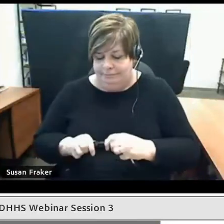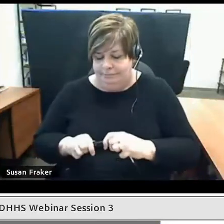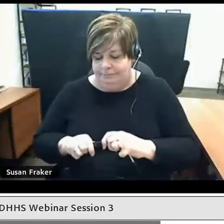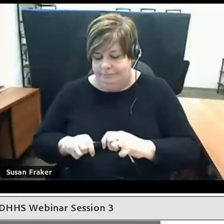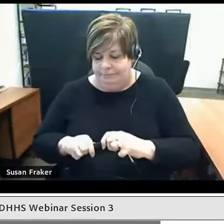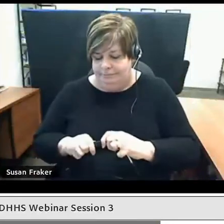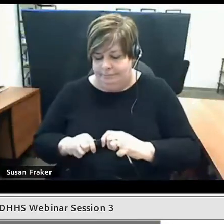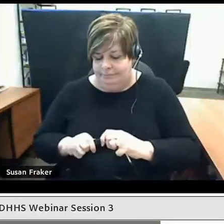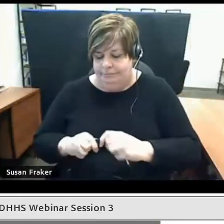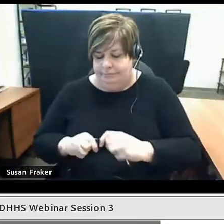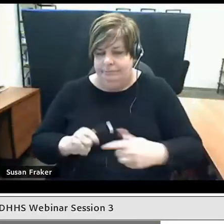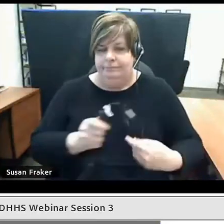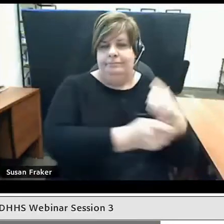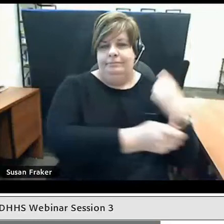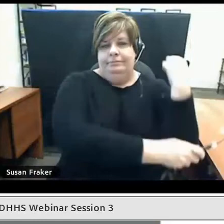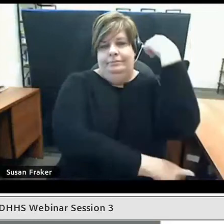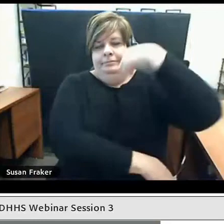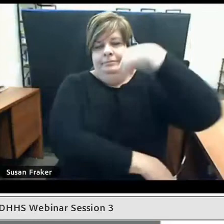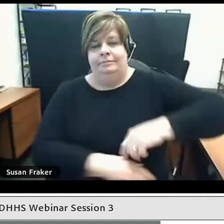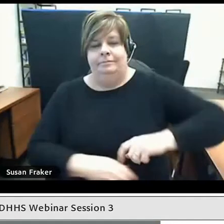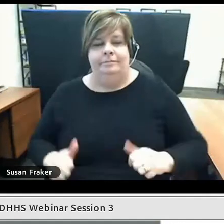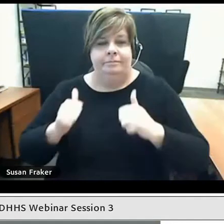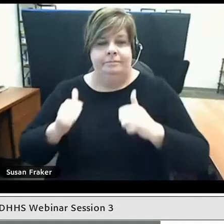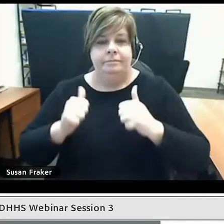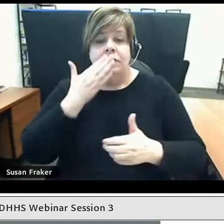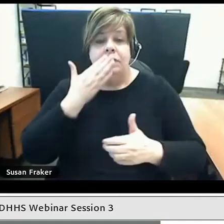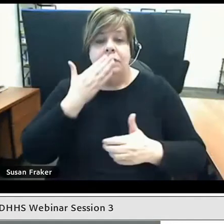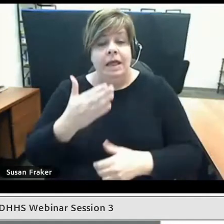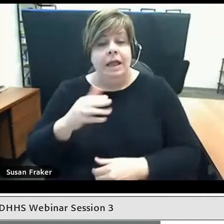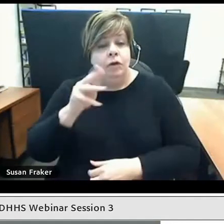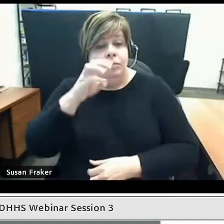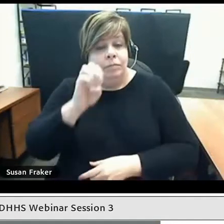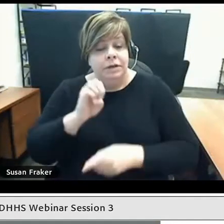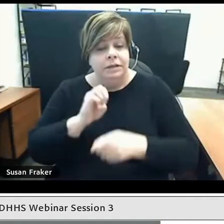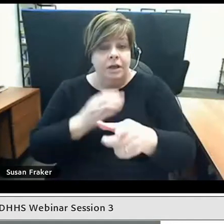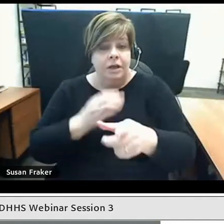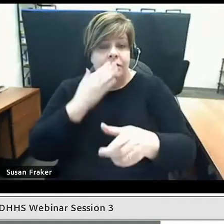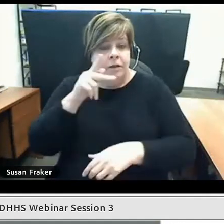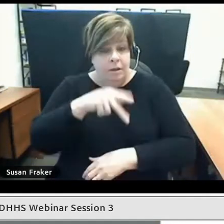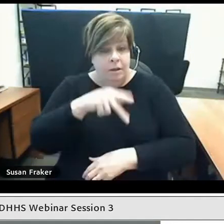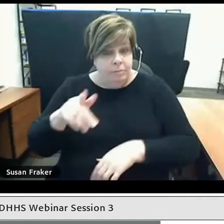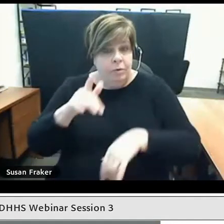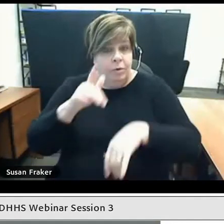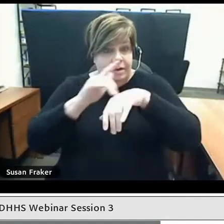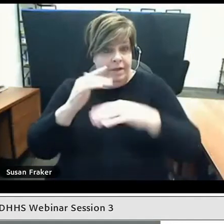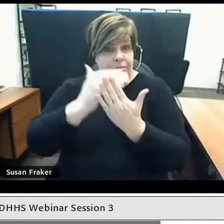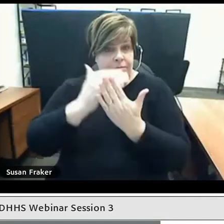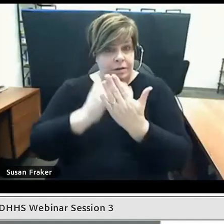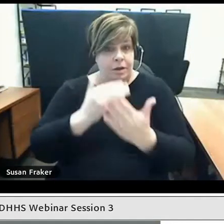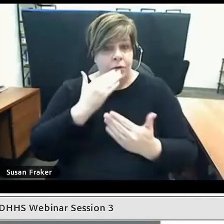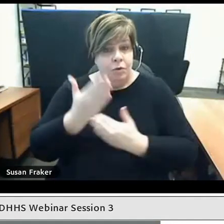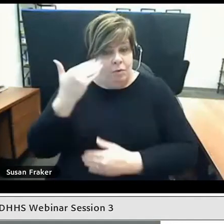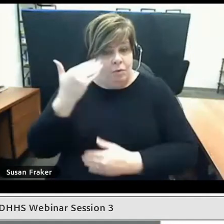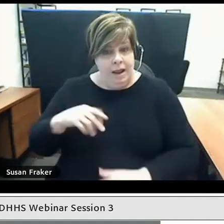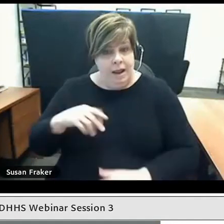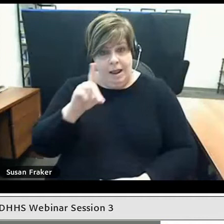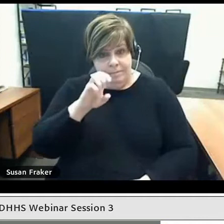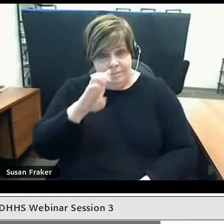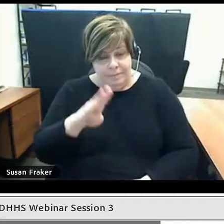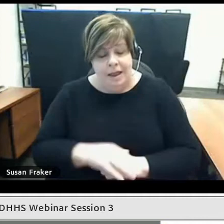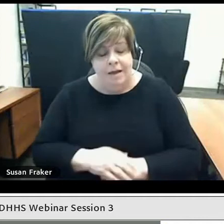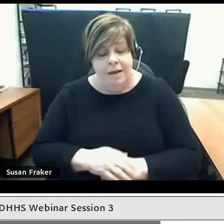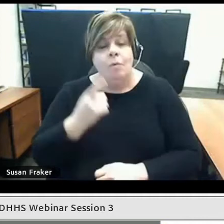information that you shared, Michelle. So very helpful and great that it's on the PowerPoint tab available. Good morning, everyone. One of the